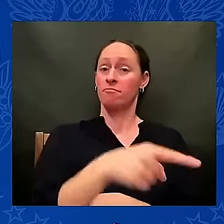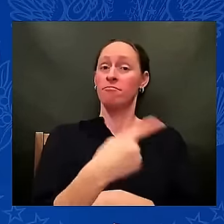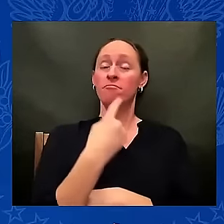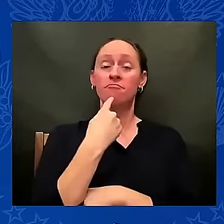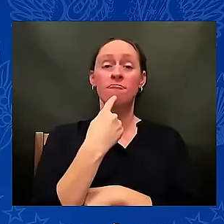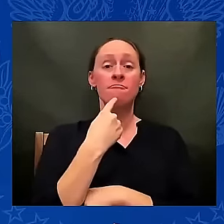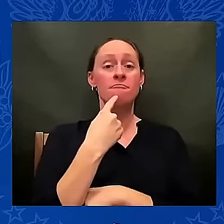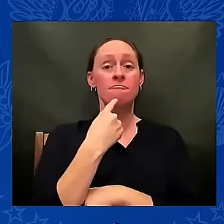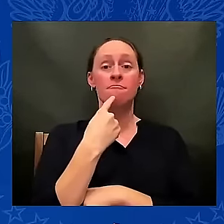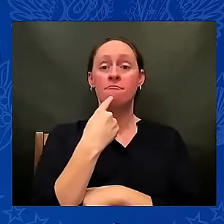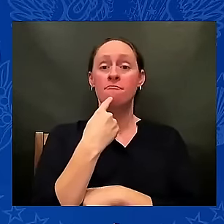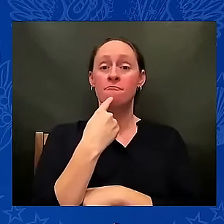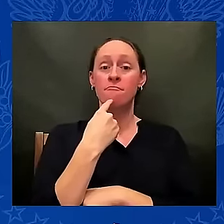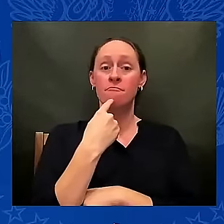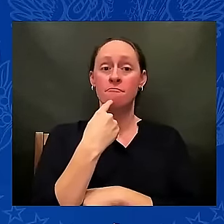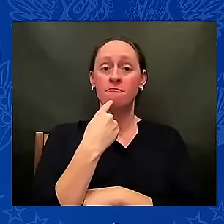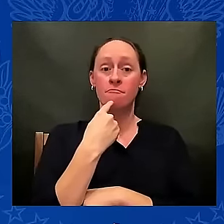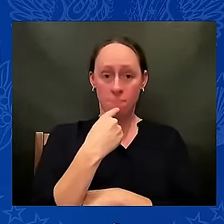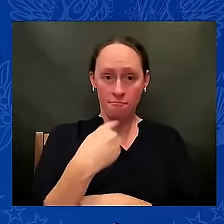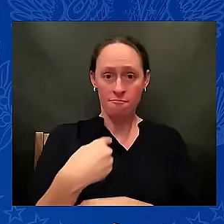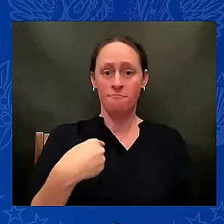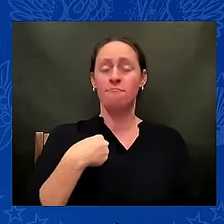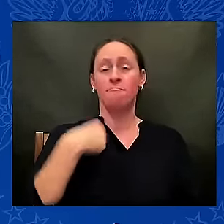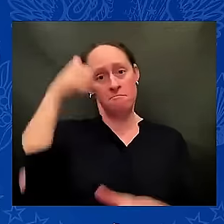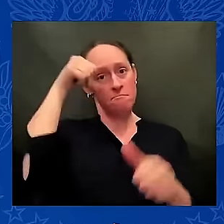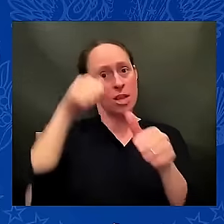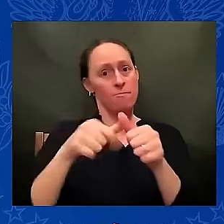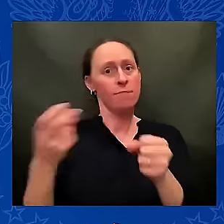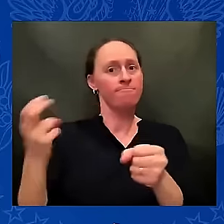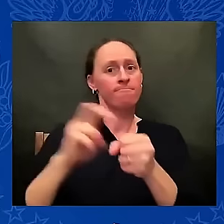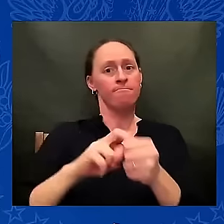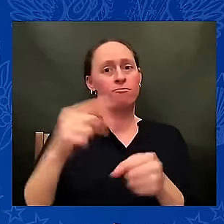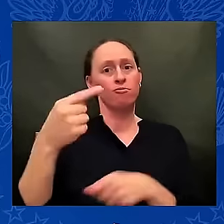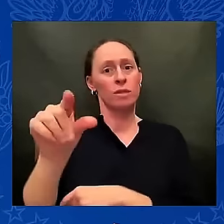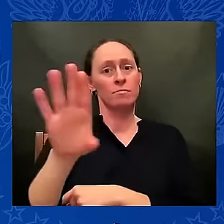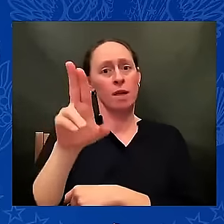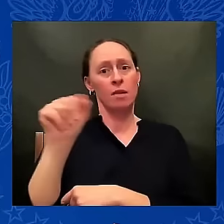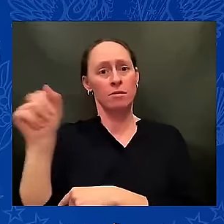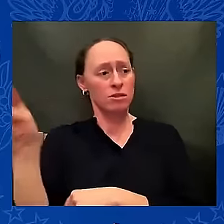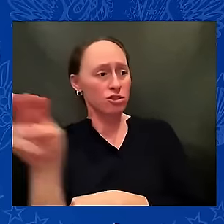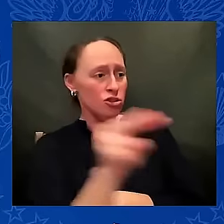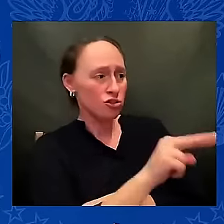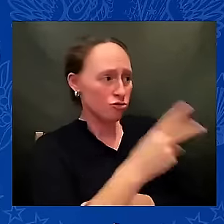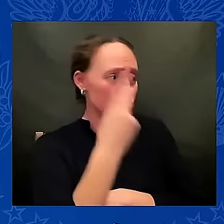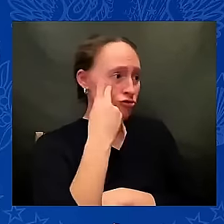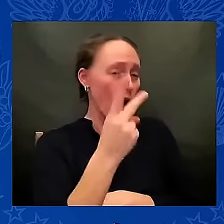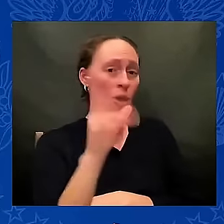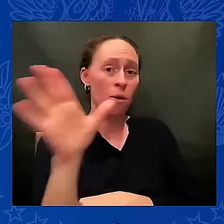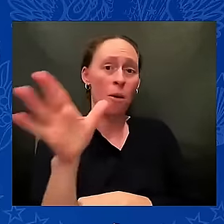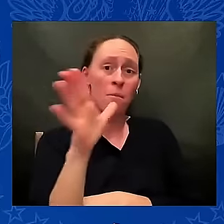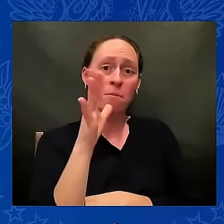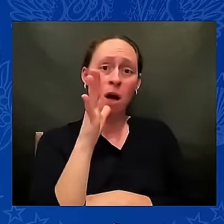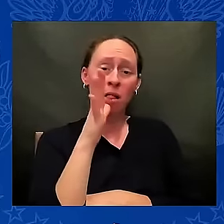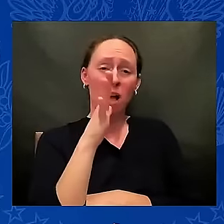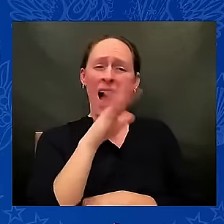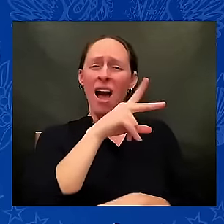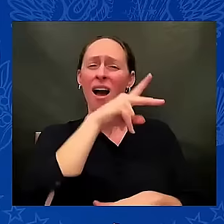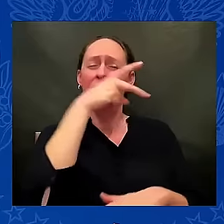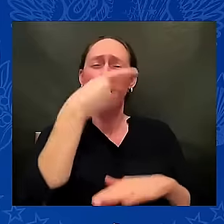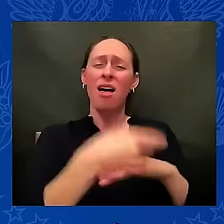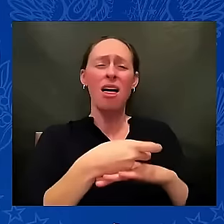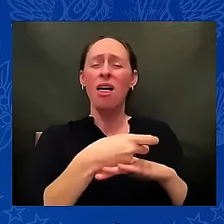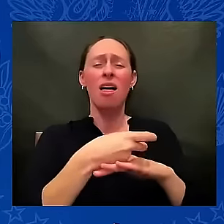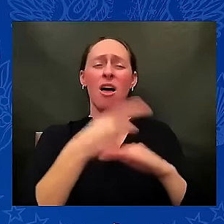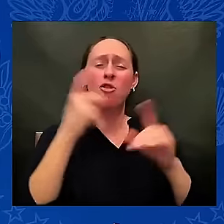can see the image of my mom burned into my mind and my heart where she was crying. Another